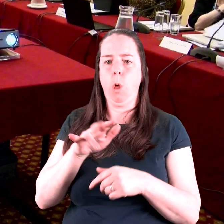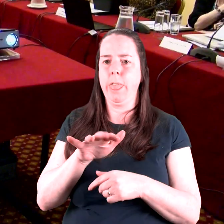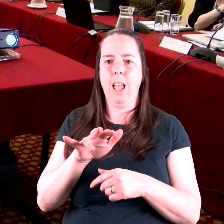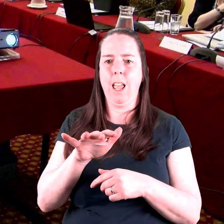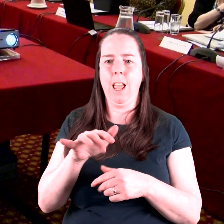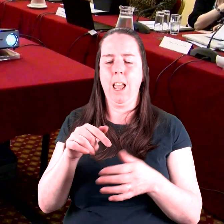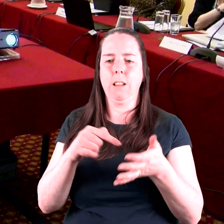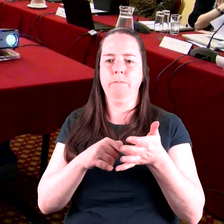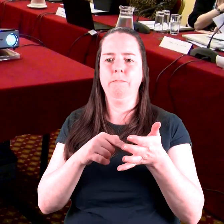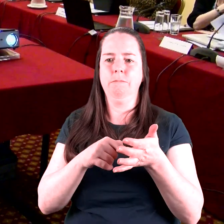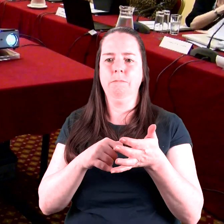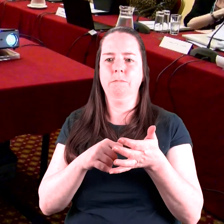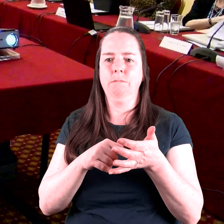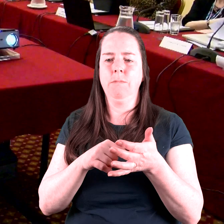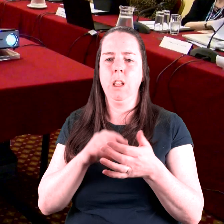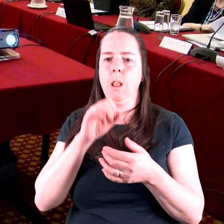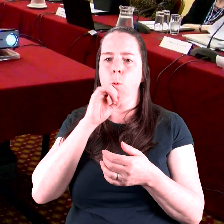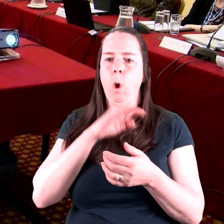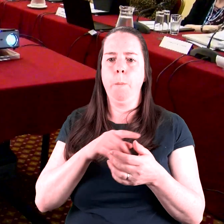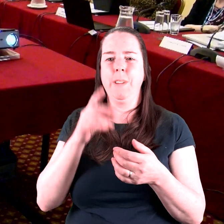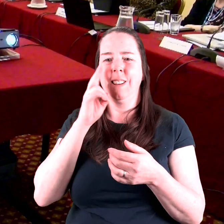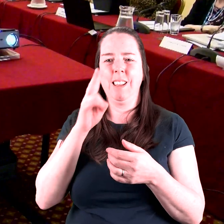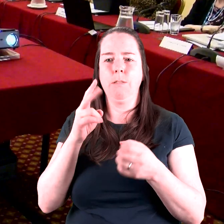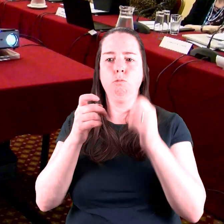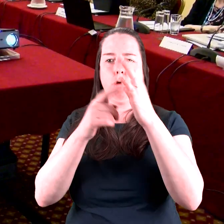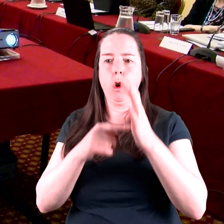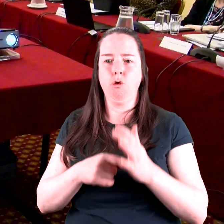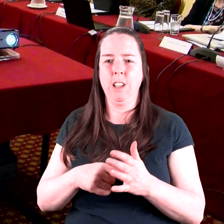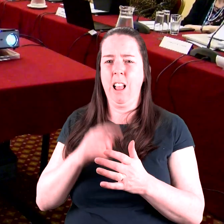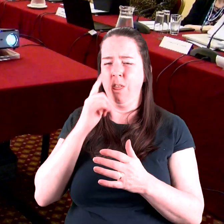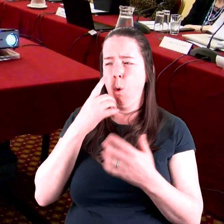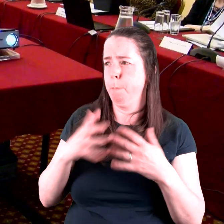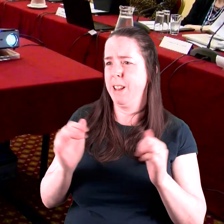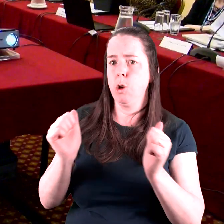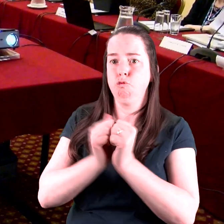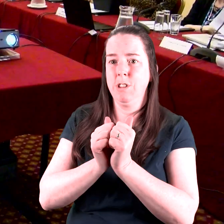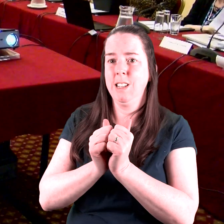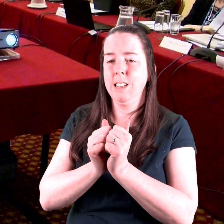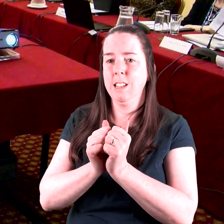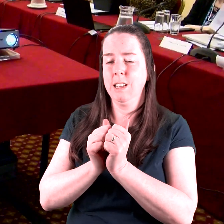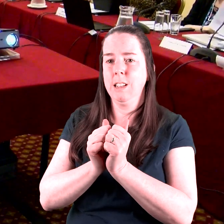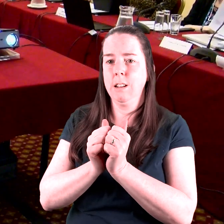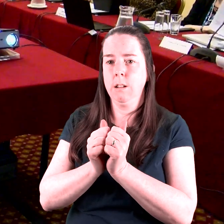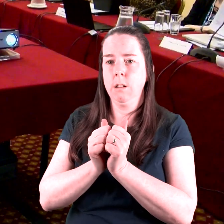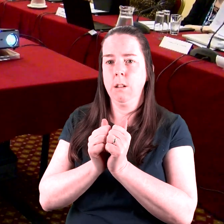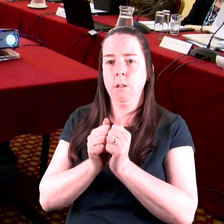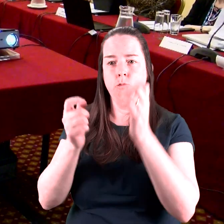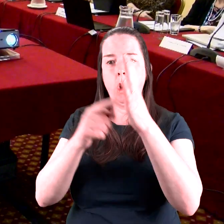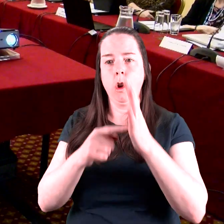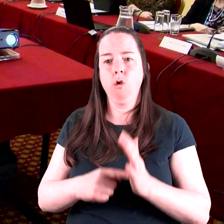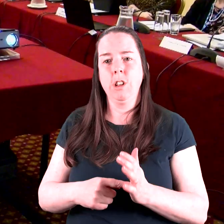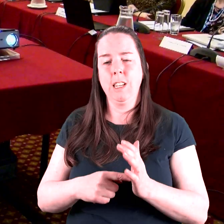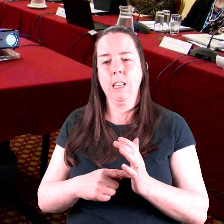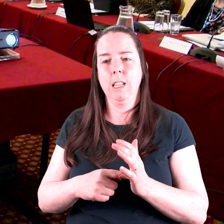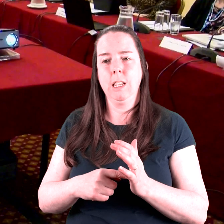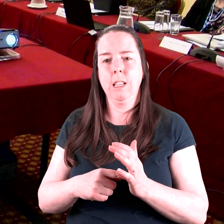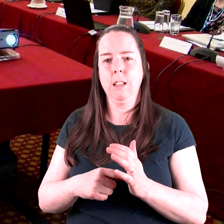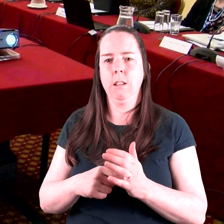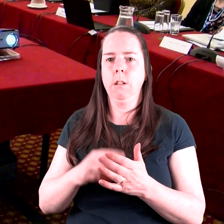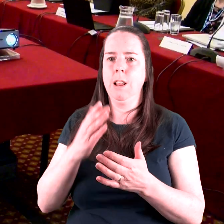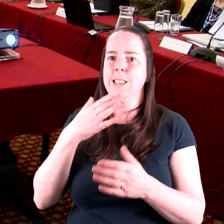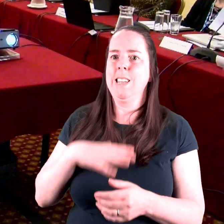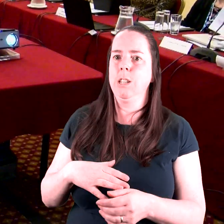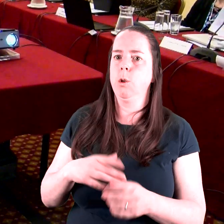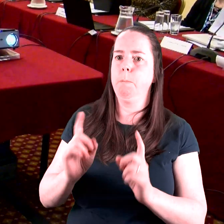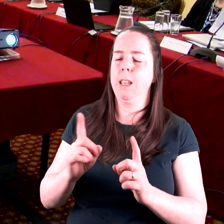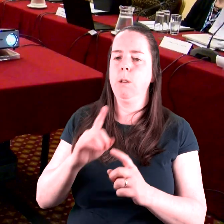that box, then it won't be seen as the priority that I thought we'd all agreed it was, and